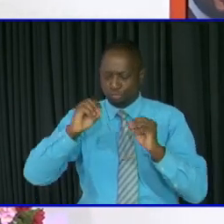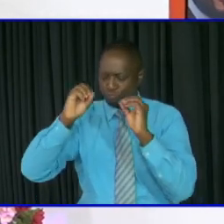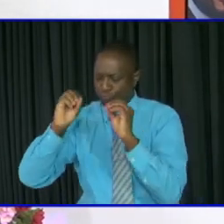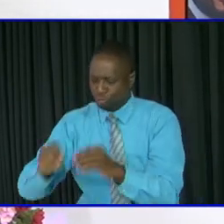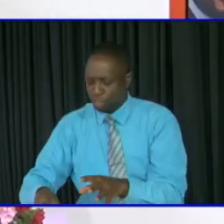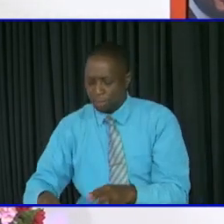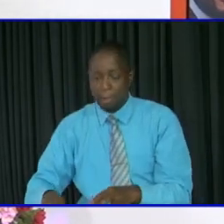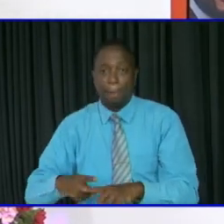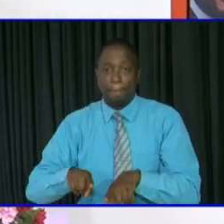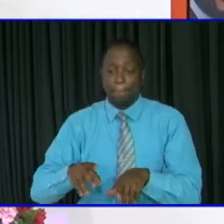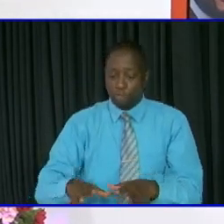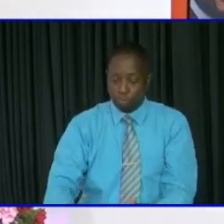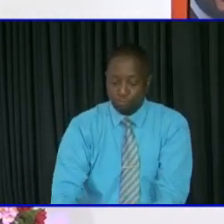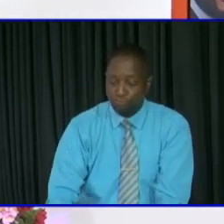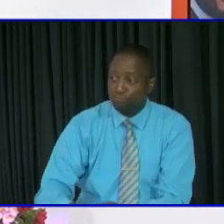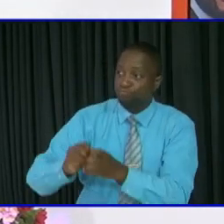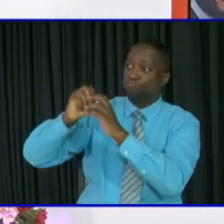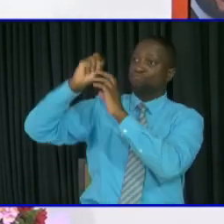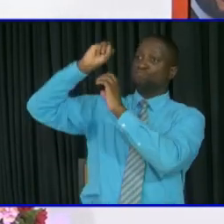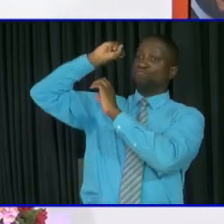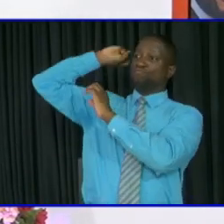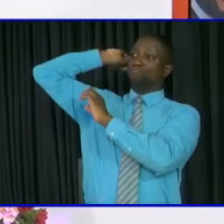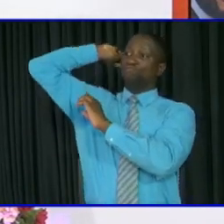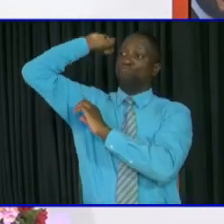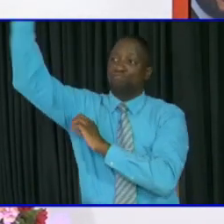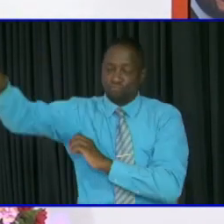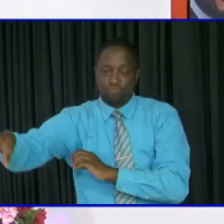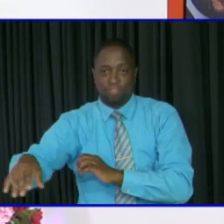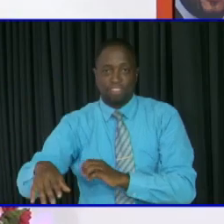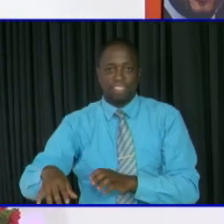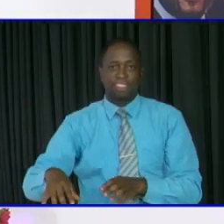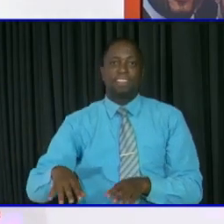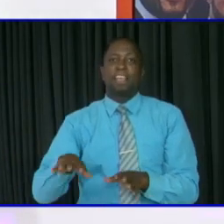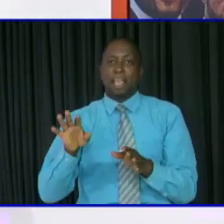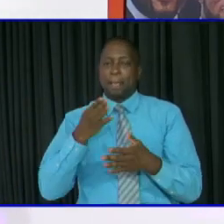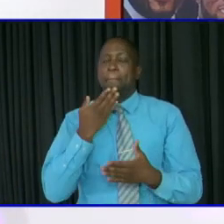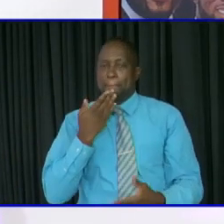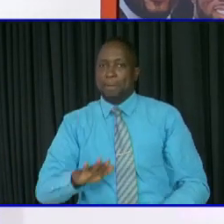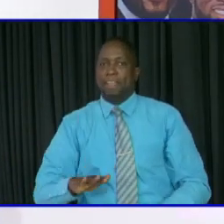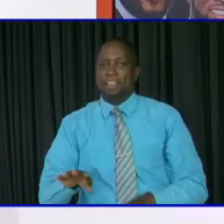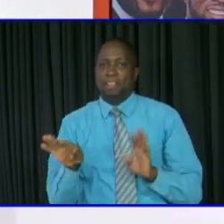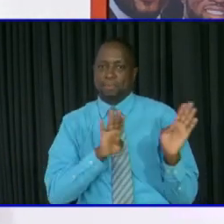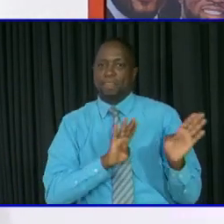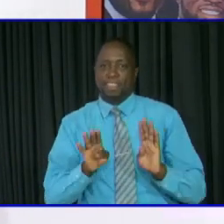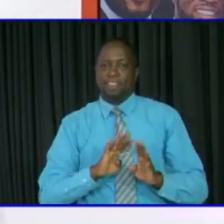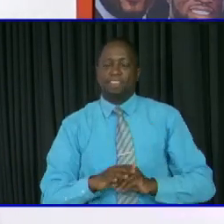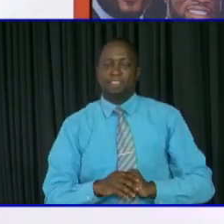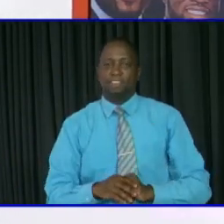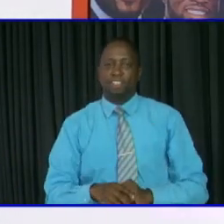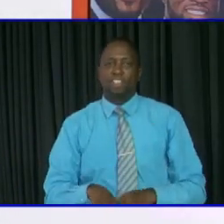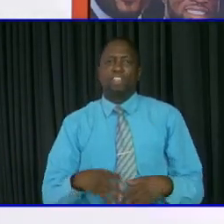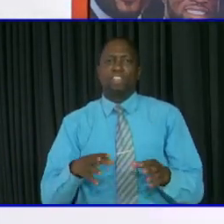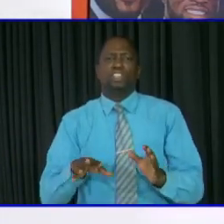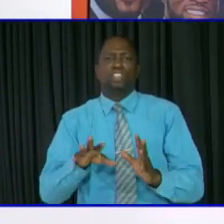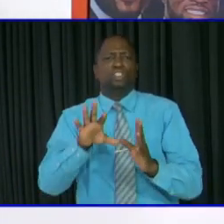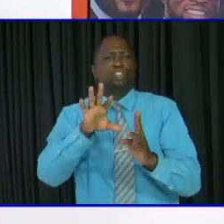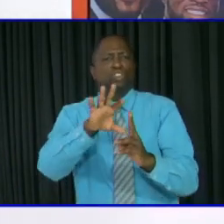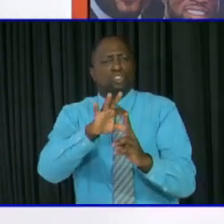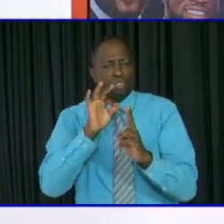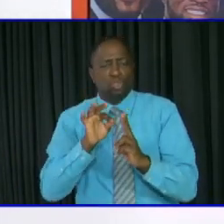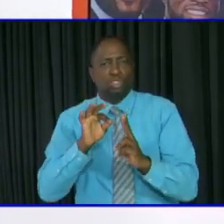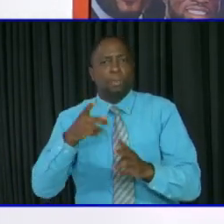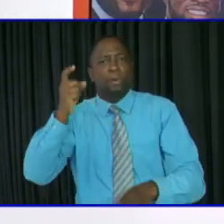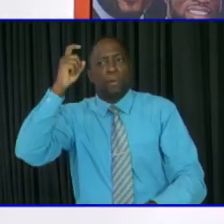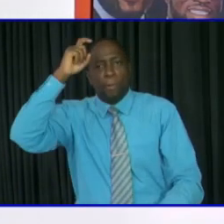them. My dear friends, I want you in this dark world to choose to be wise and not